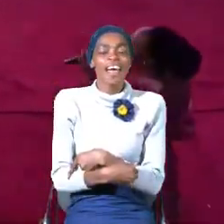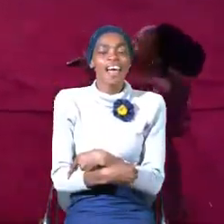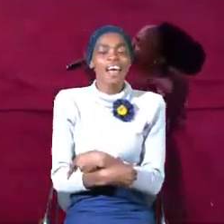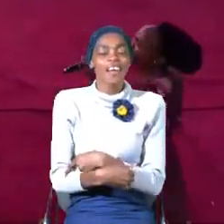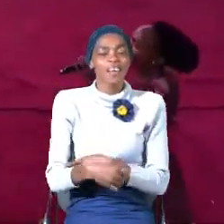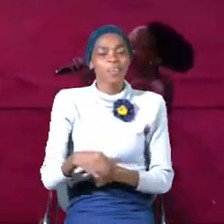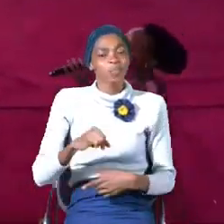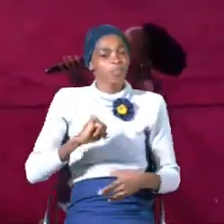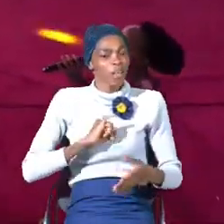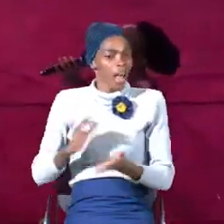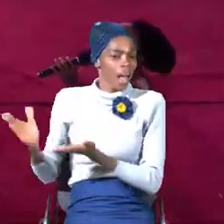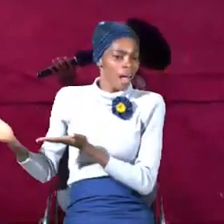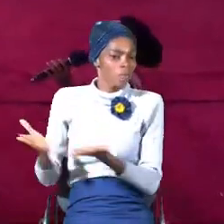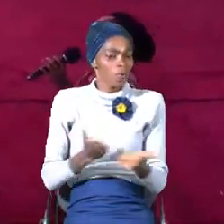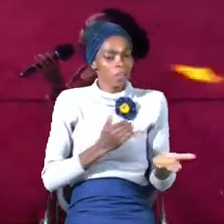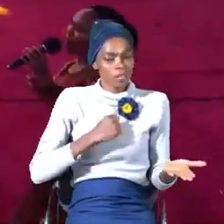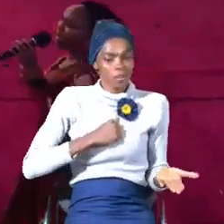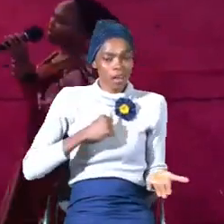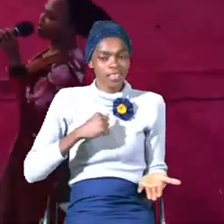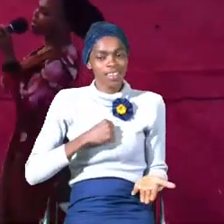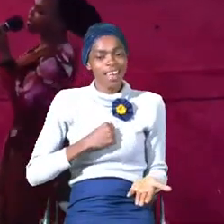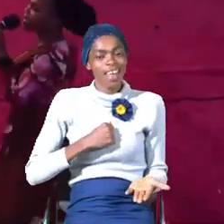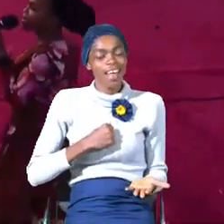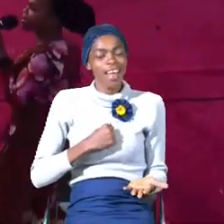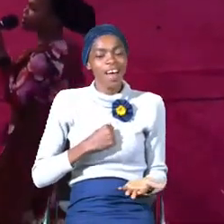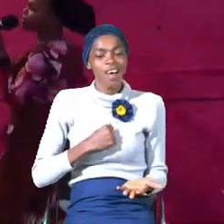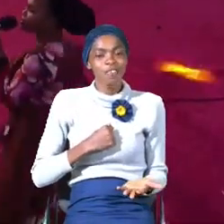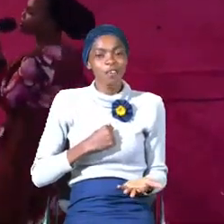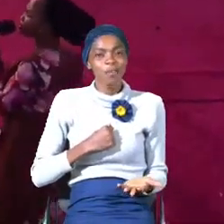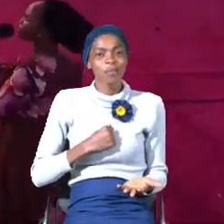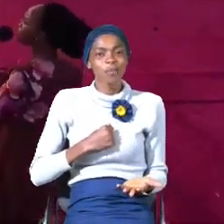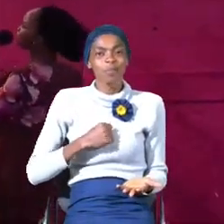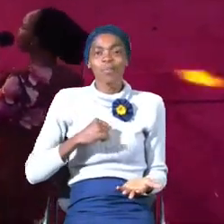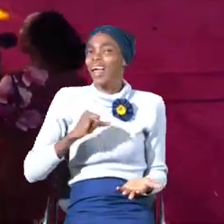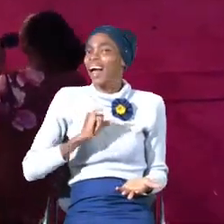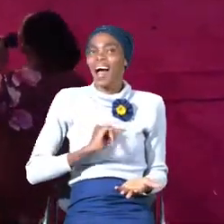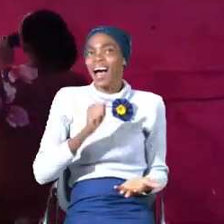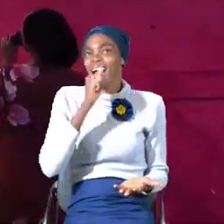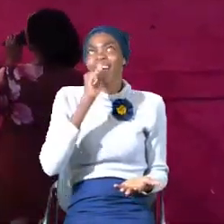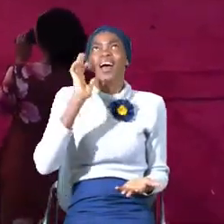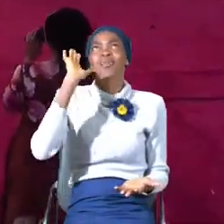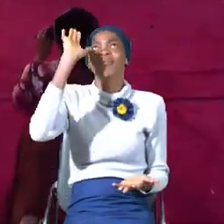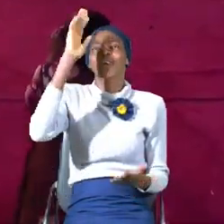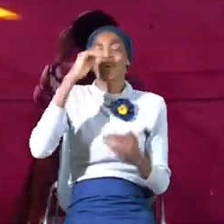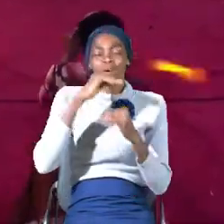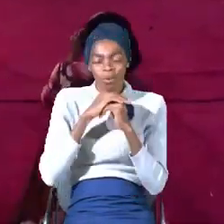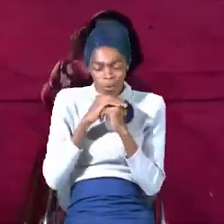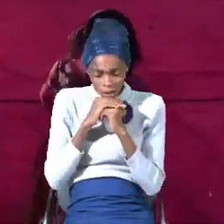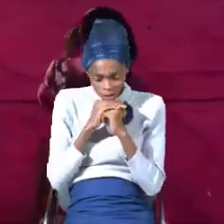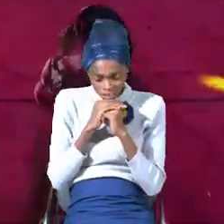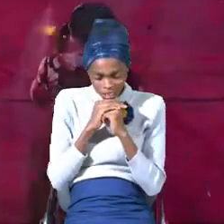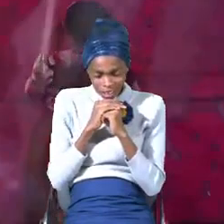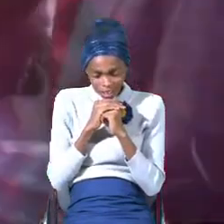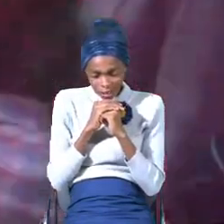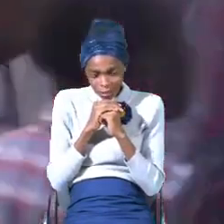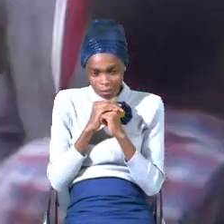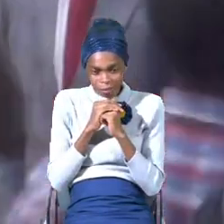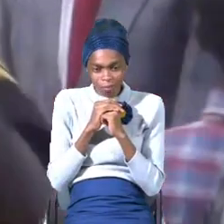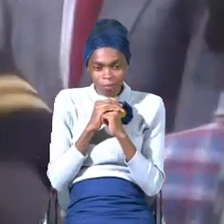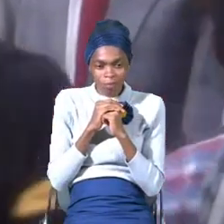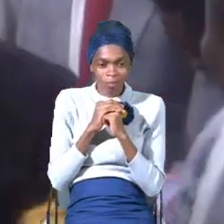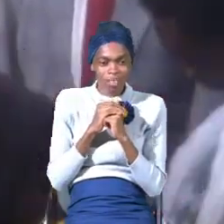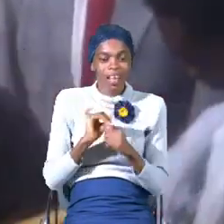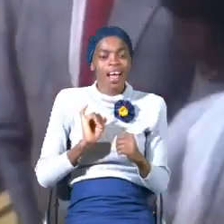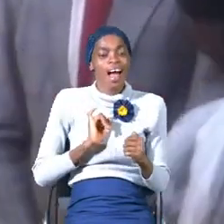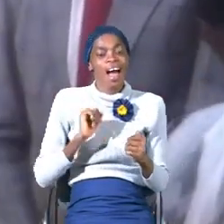Today. I brought myself. I am your worship. I am your worship. Say, I have more